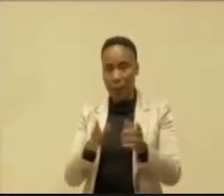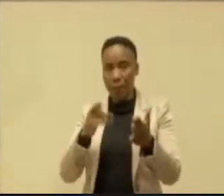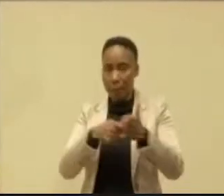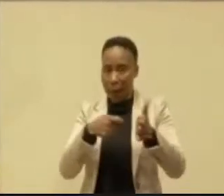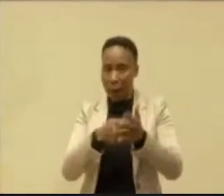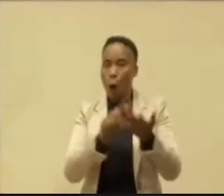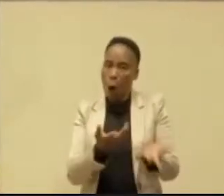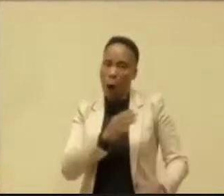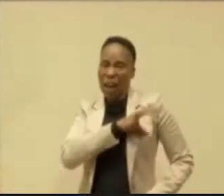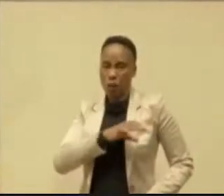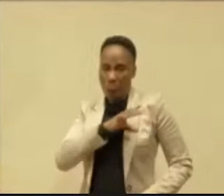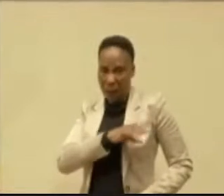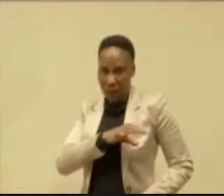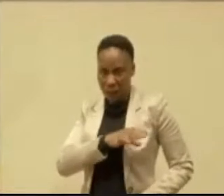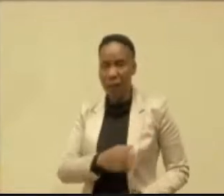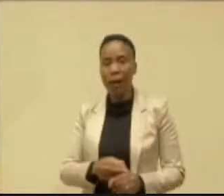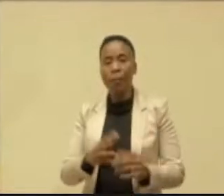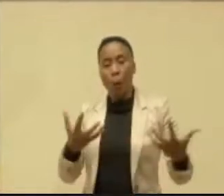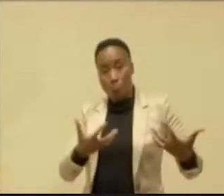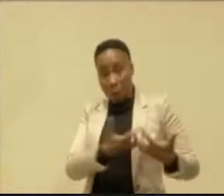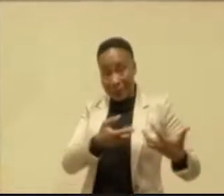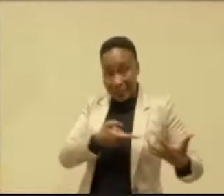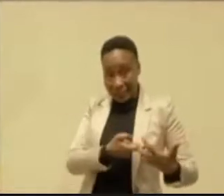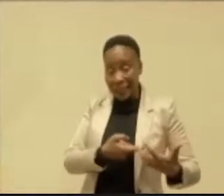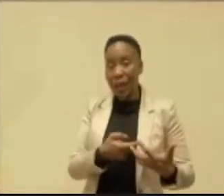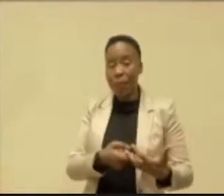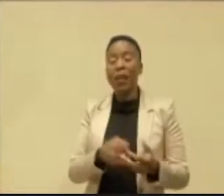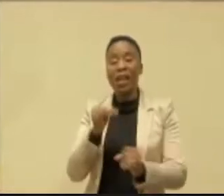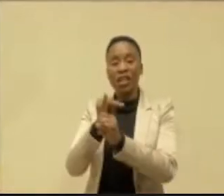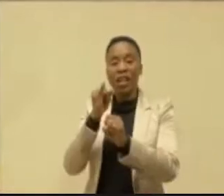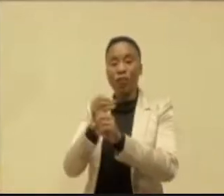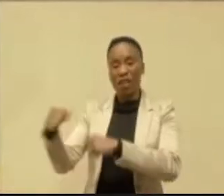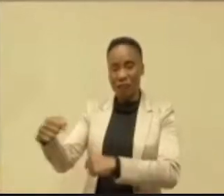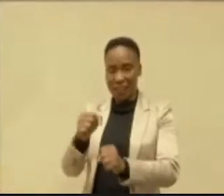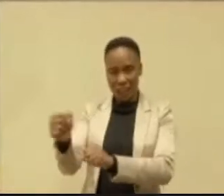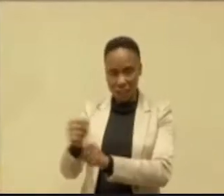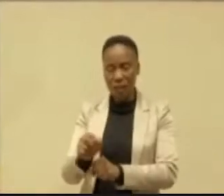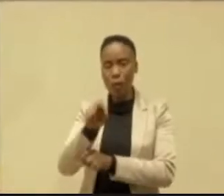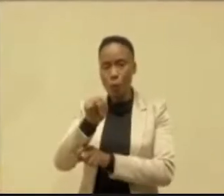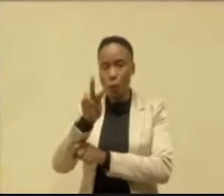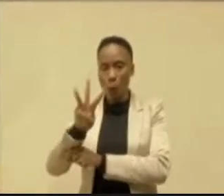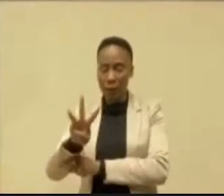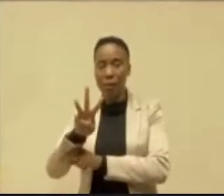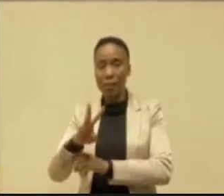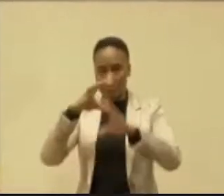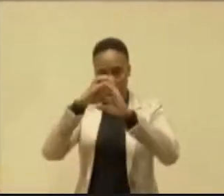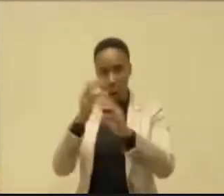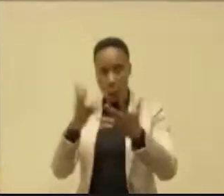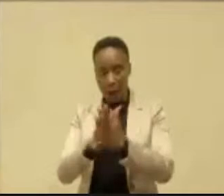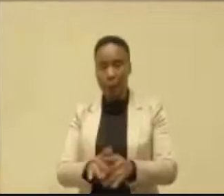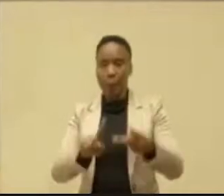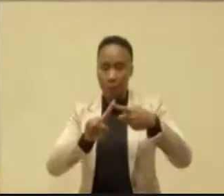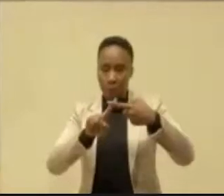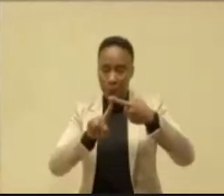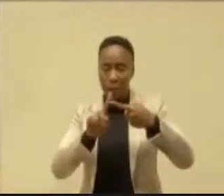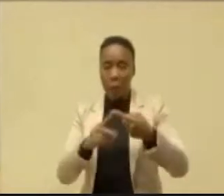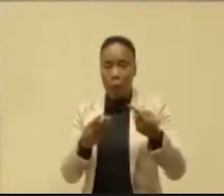in line with the national re-emergent industrial strategy the northwest focus is on the following clothing